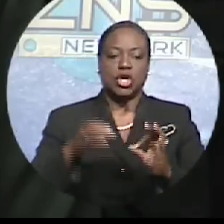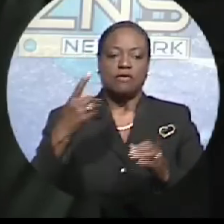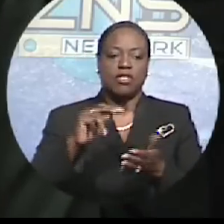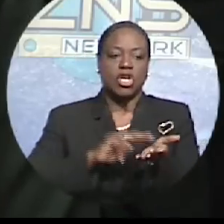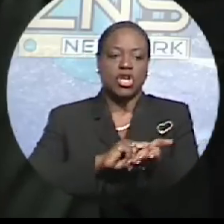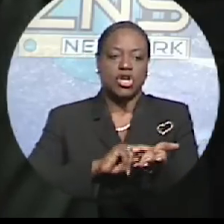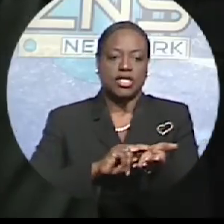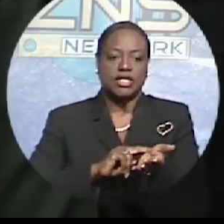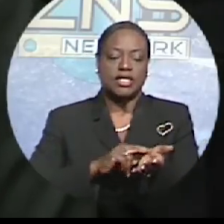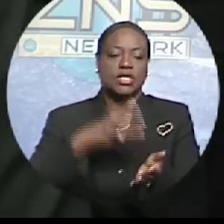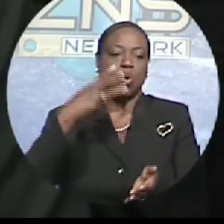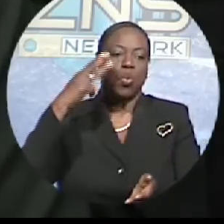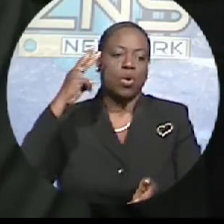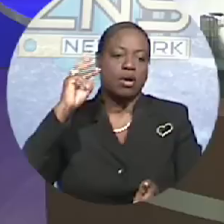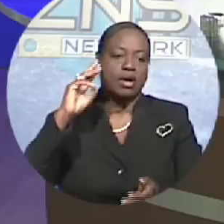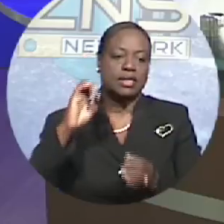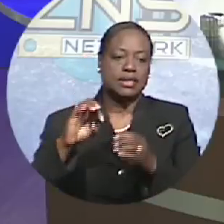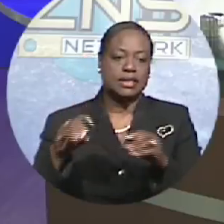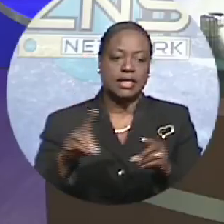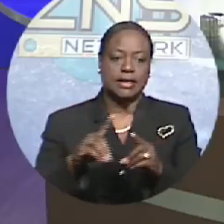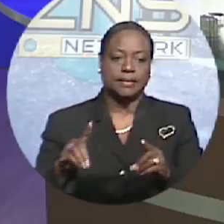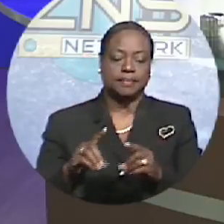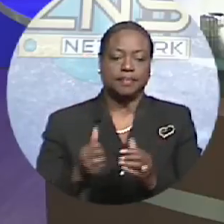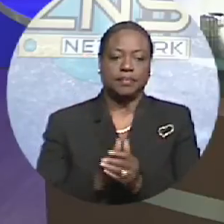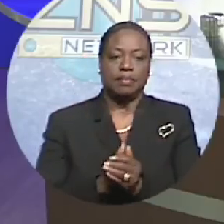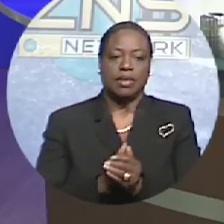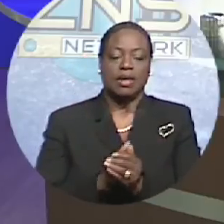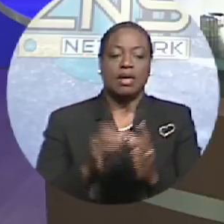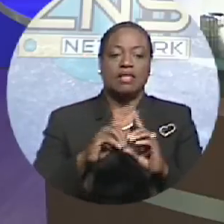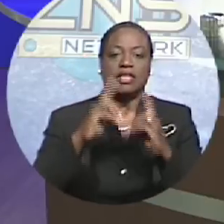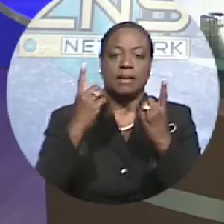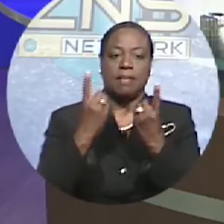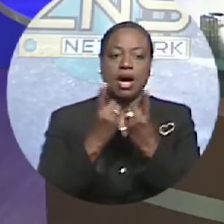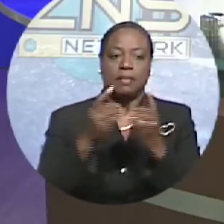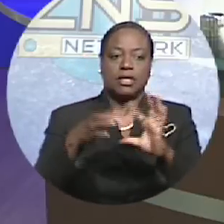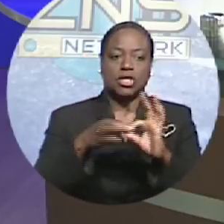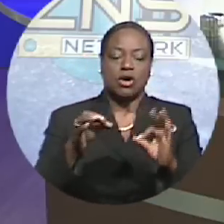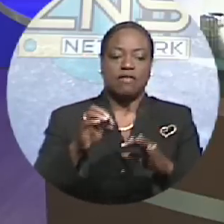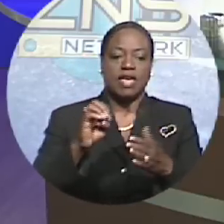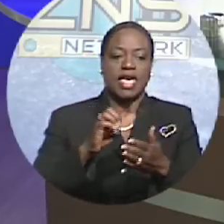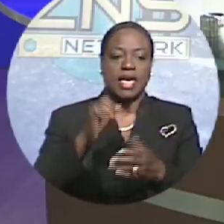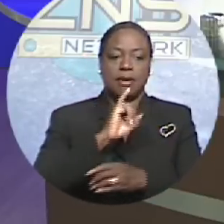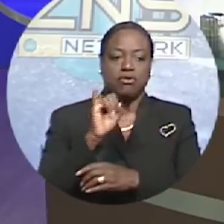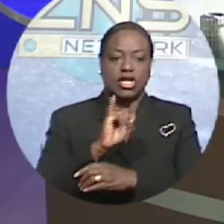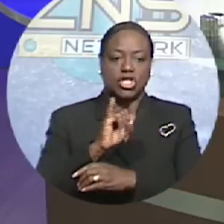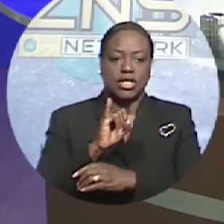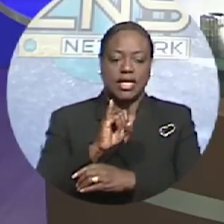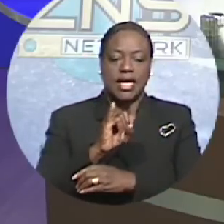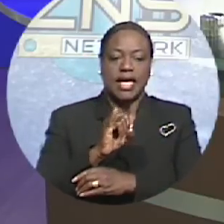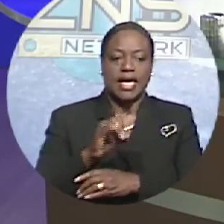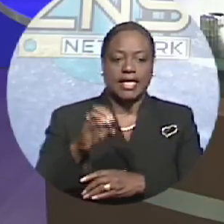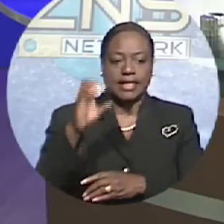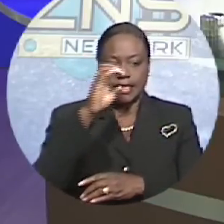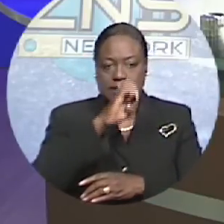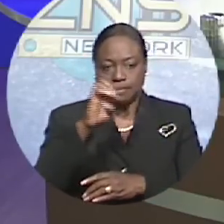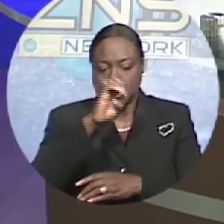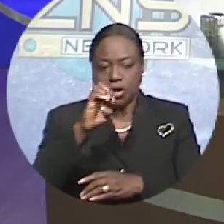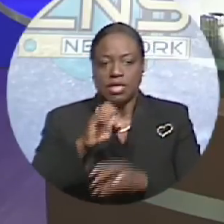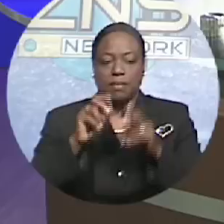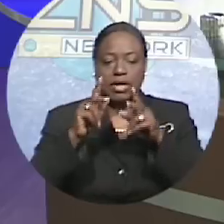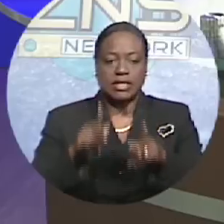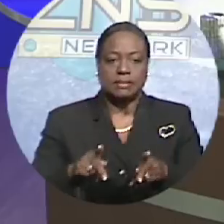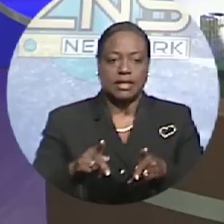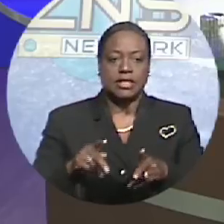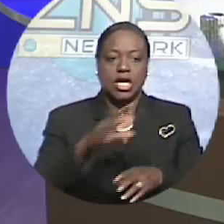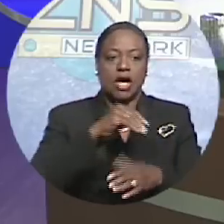nurses were indeed done. The Department of Immigration is exploring the possibility of acquiring a new smart